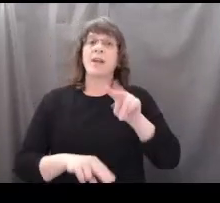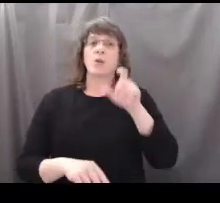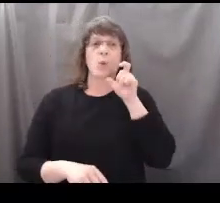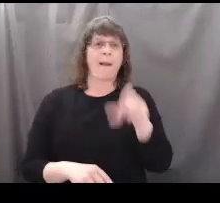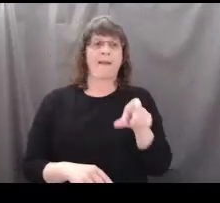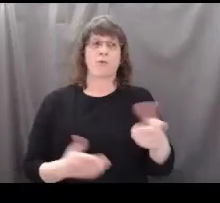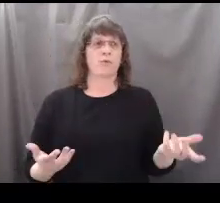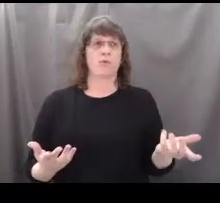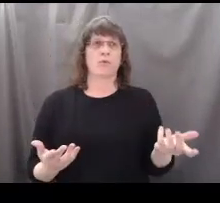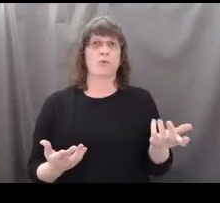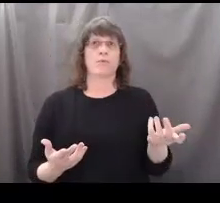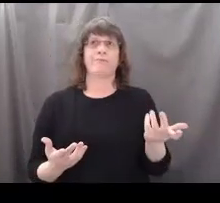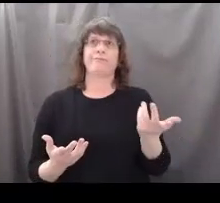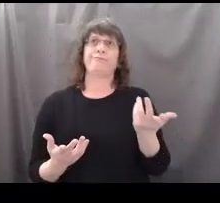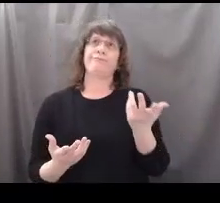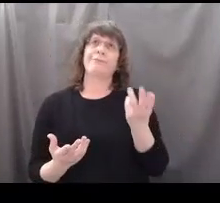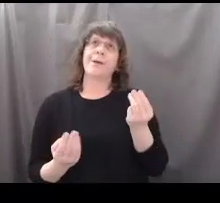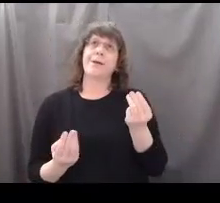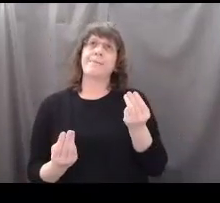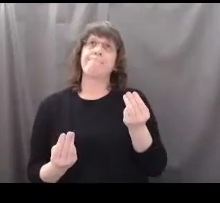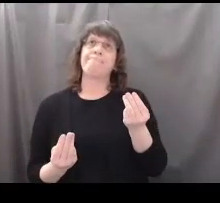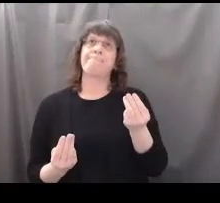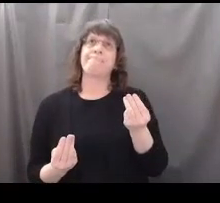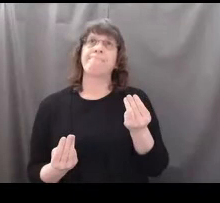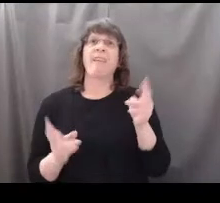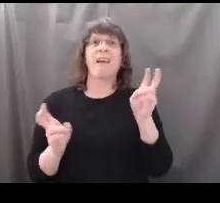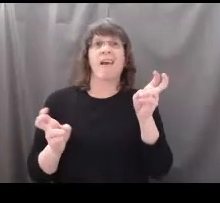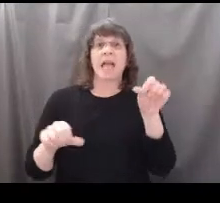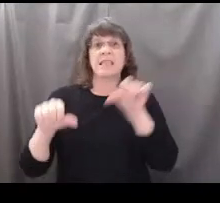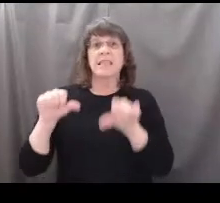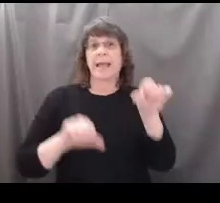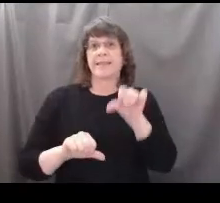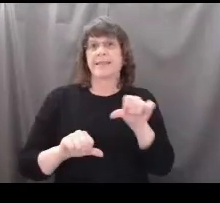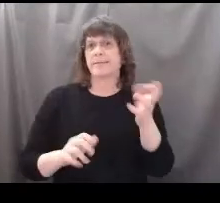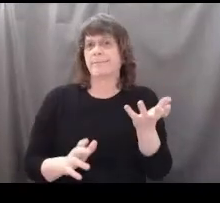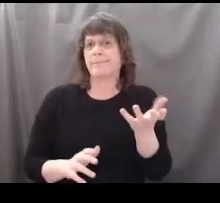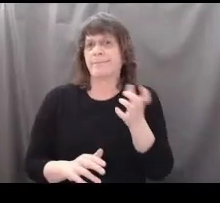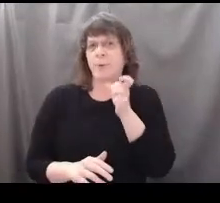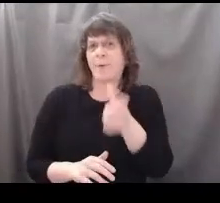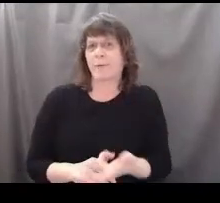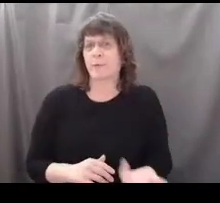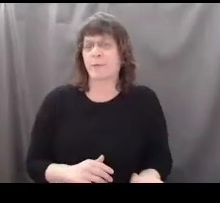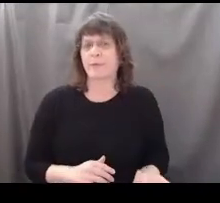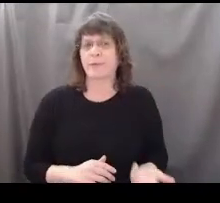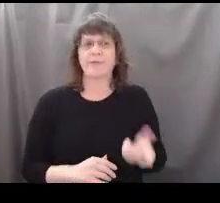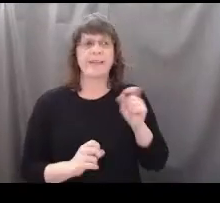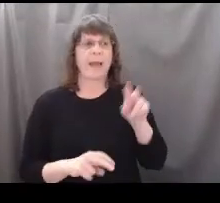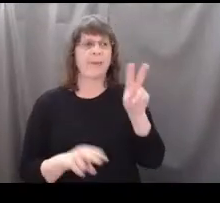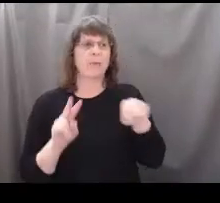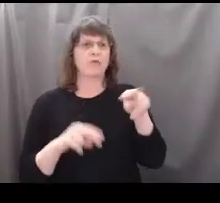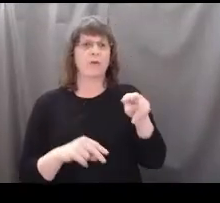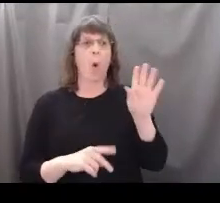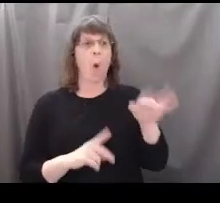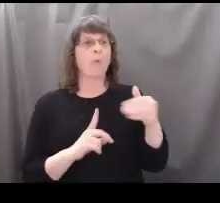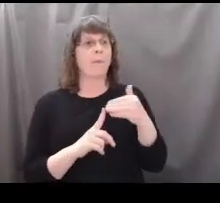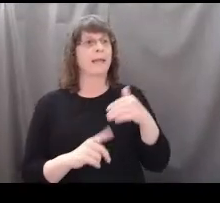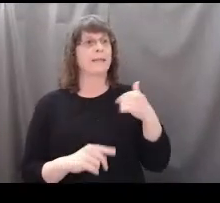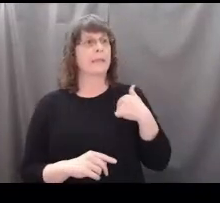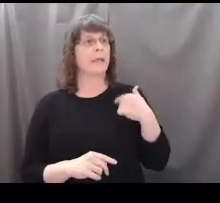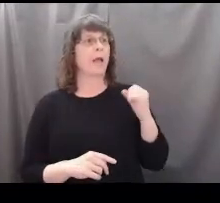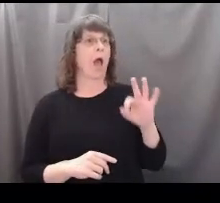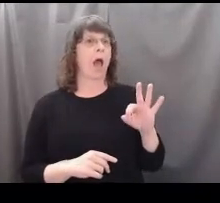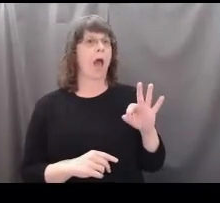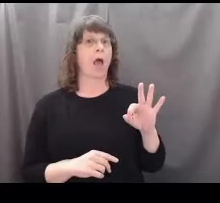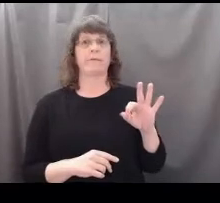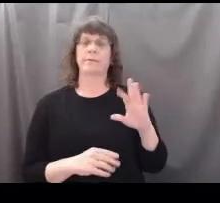have to be um, quote unquote scientific. Um, they can just be things it reminds you of.